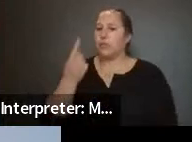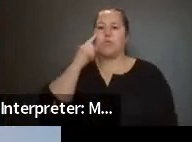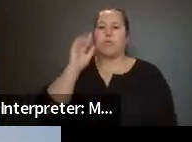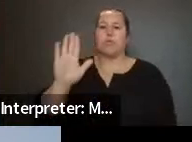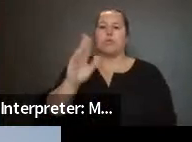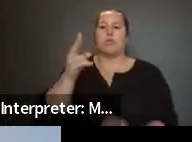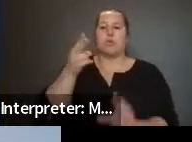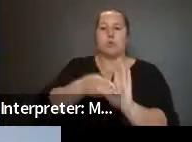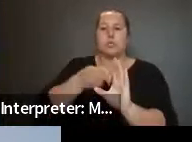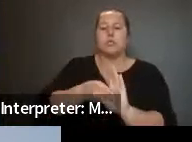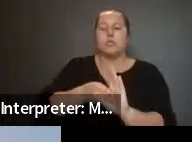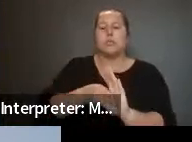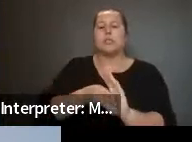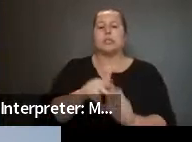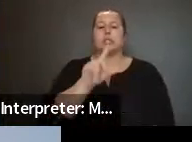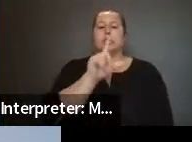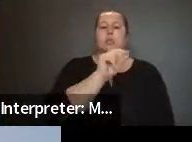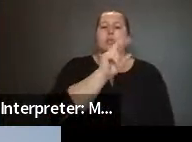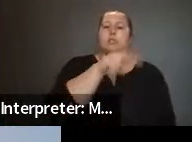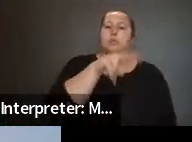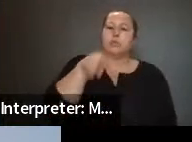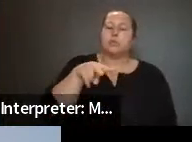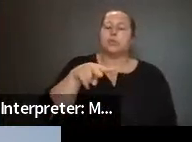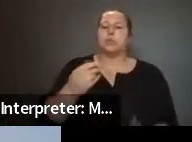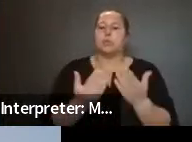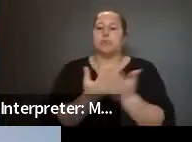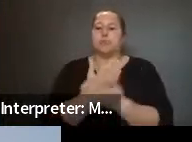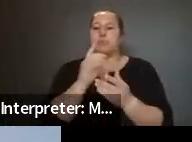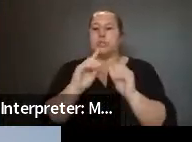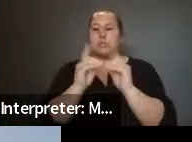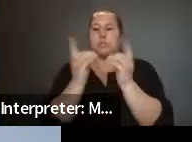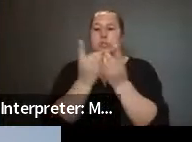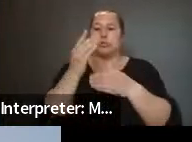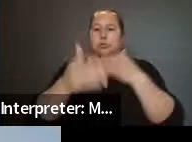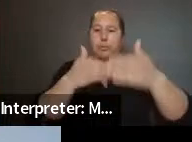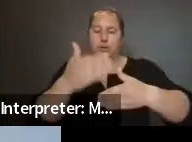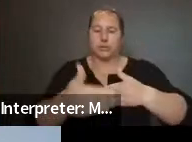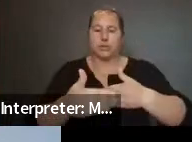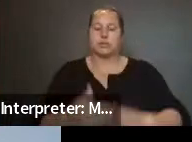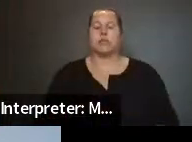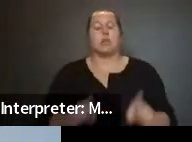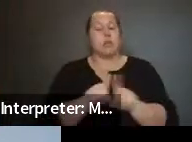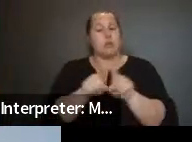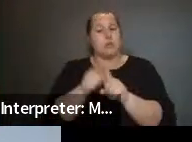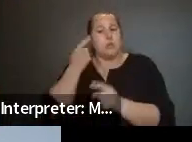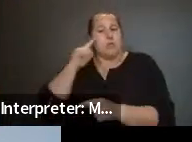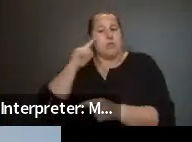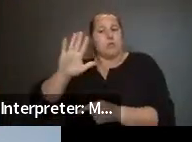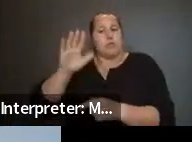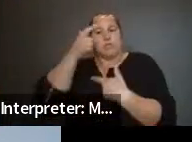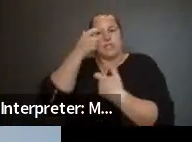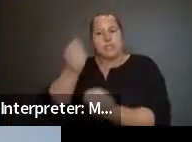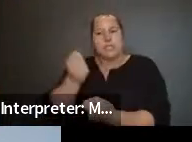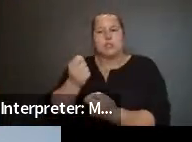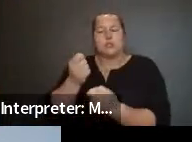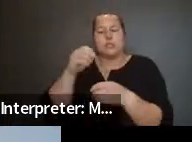in the 2022 redistricting process, and also for your interest in city